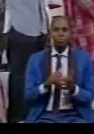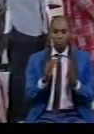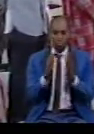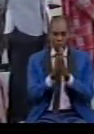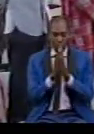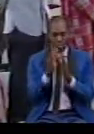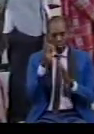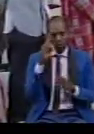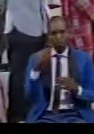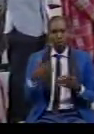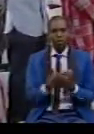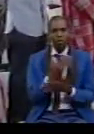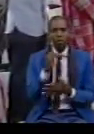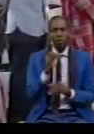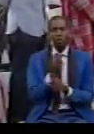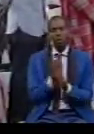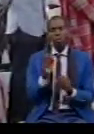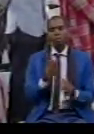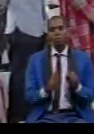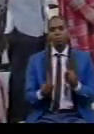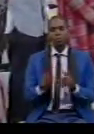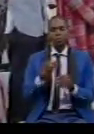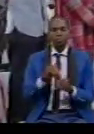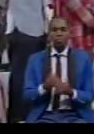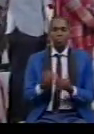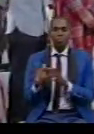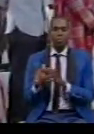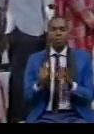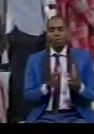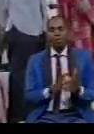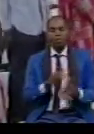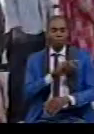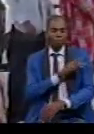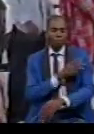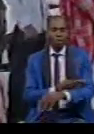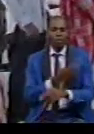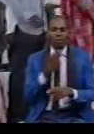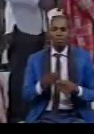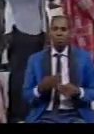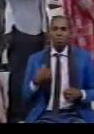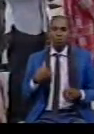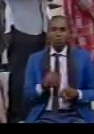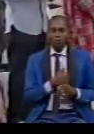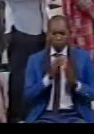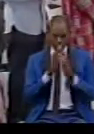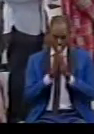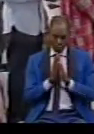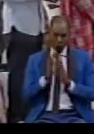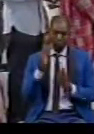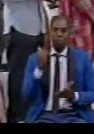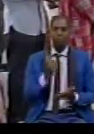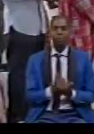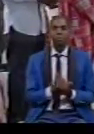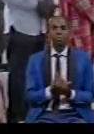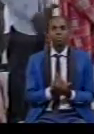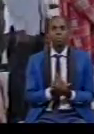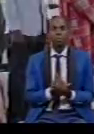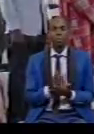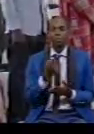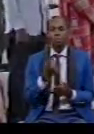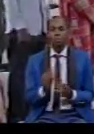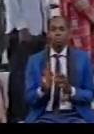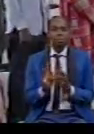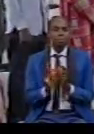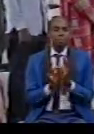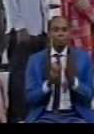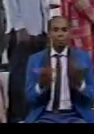didn't read this one. Pastor, I make efforts. I try, but I come back